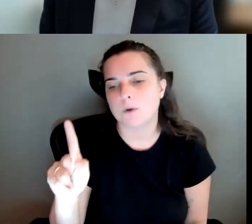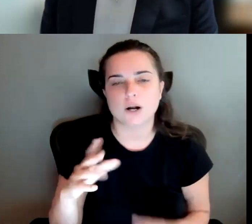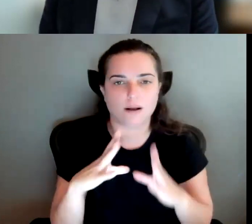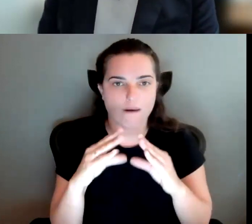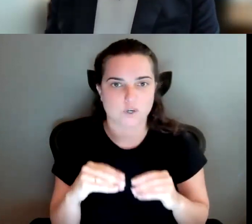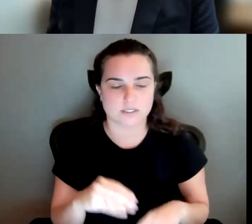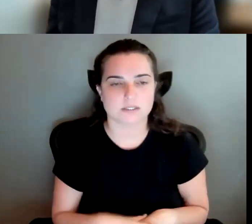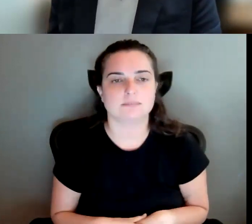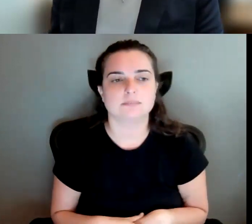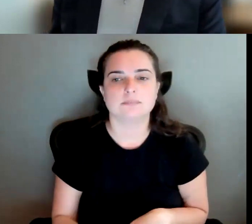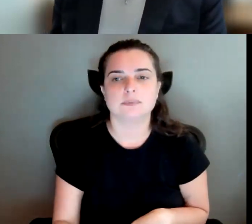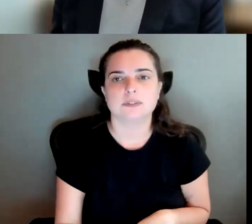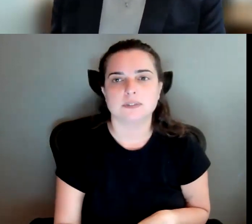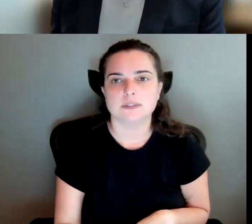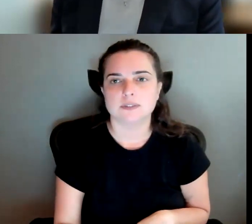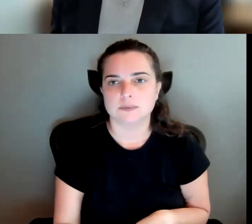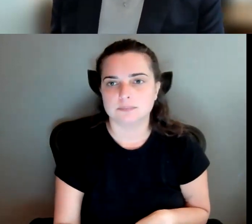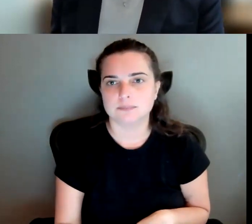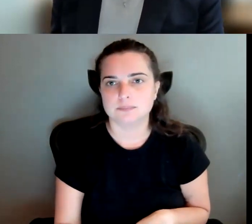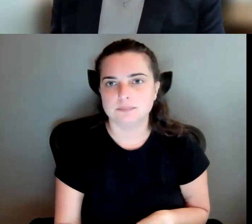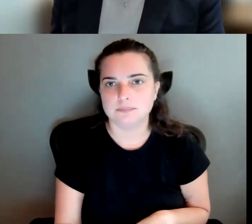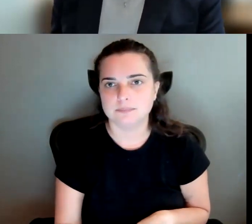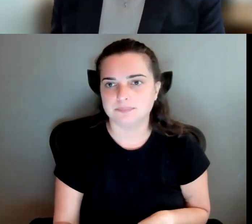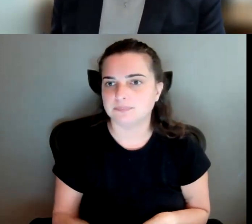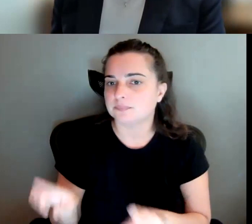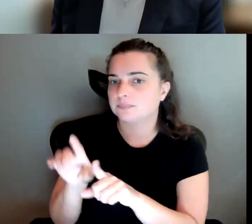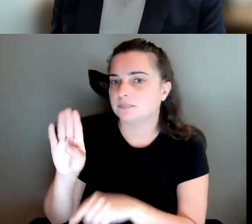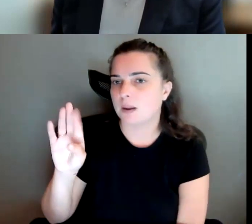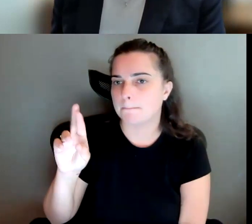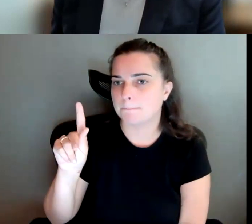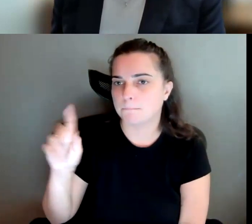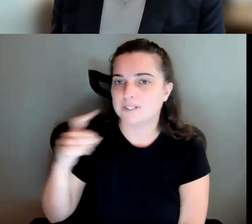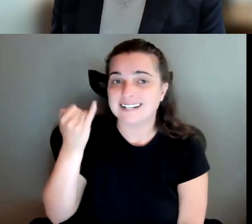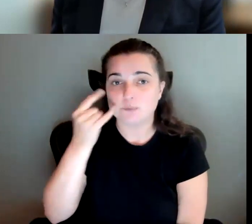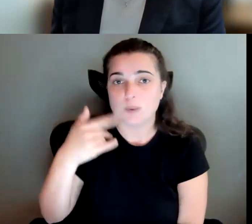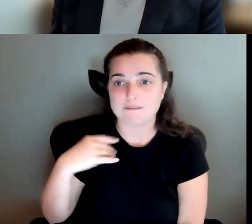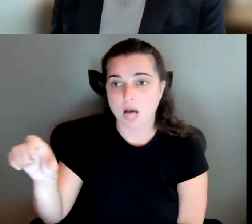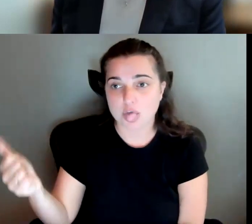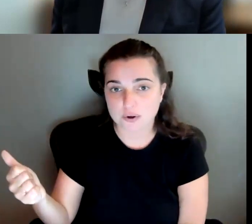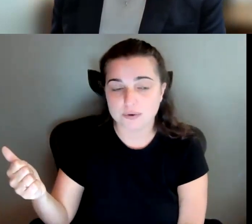other, please go ahead and just put those in the chat. If we're missing something here, we definitely want to know about that. It looks like a few